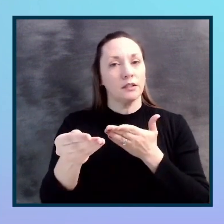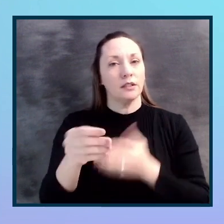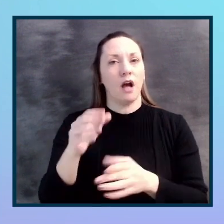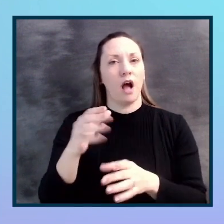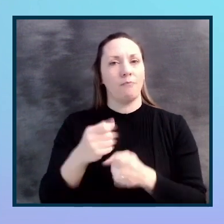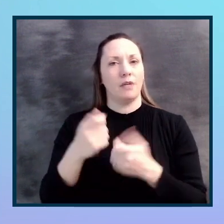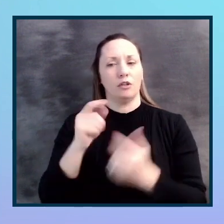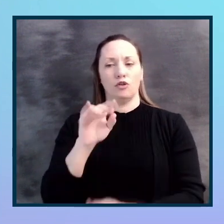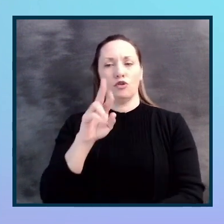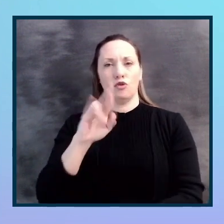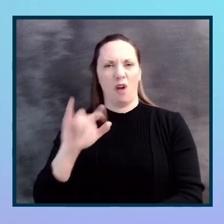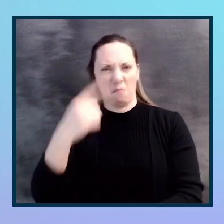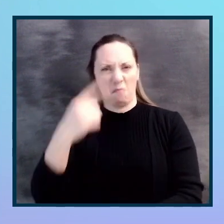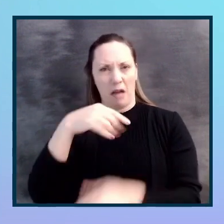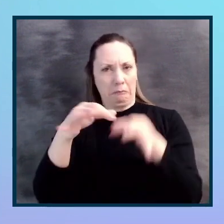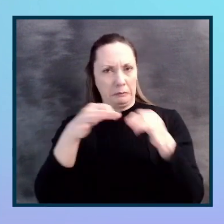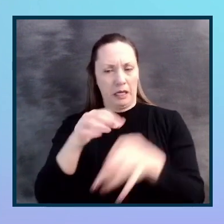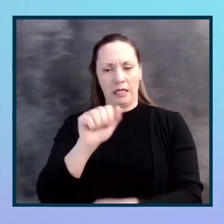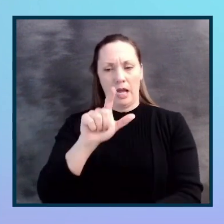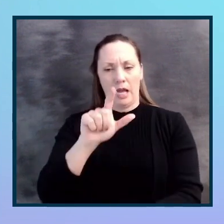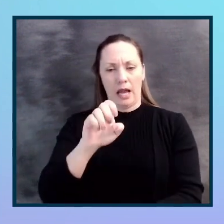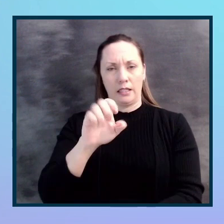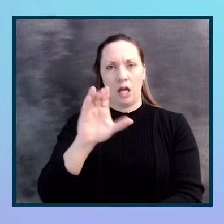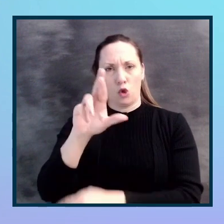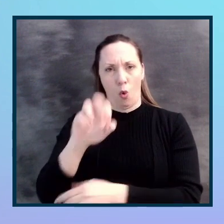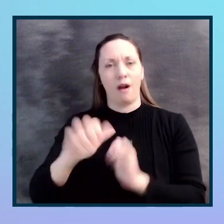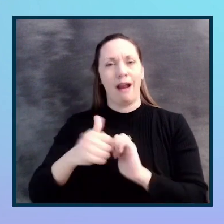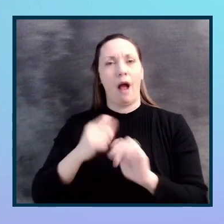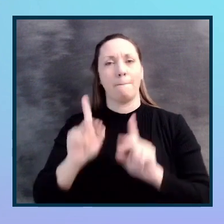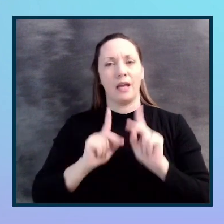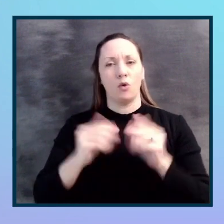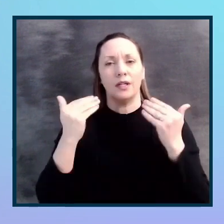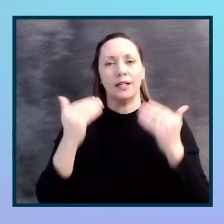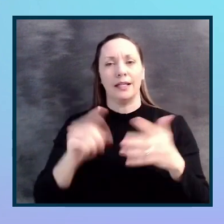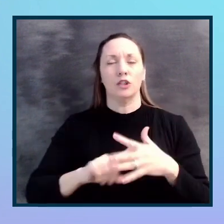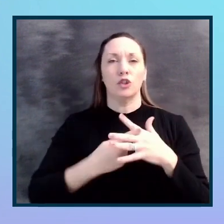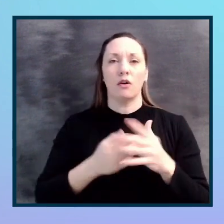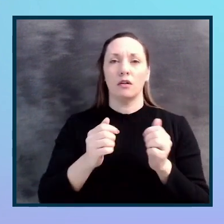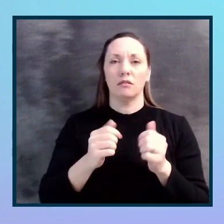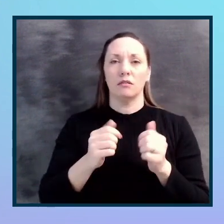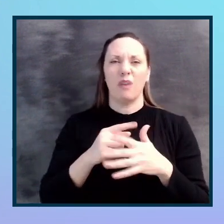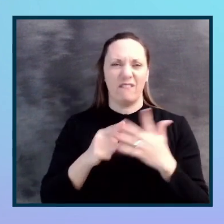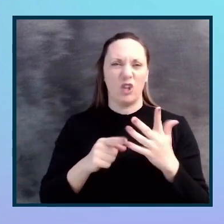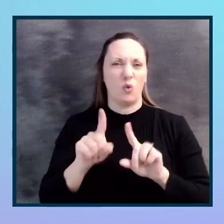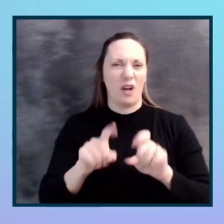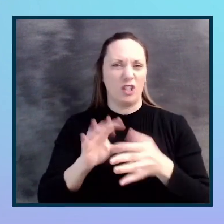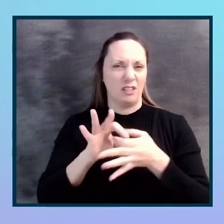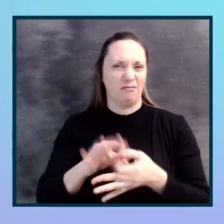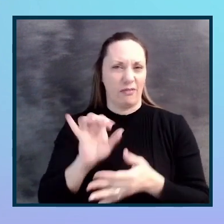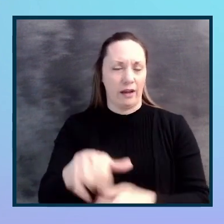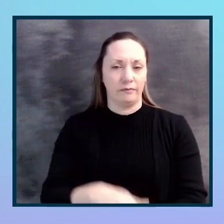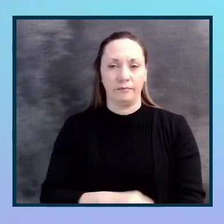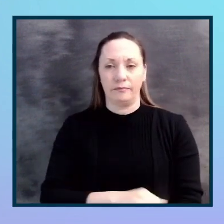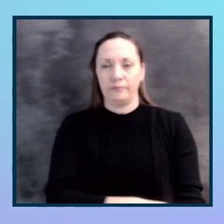speak a little bit about just Axe core and how people would get started? We have a few questions kind of on that